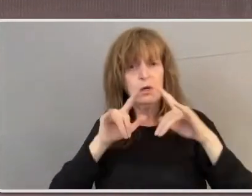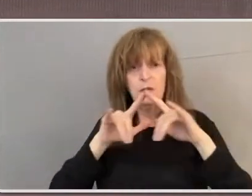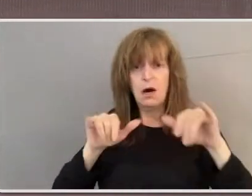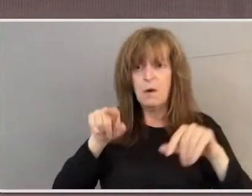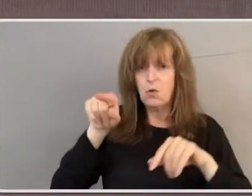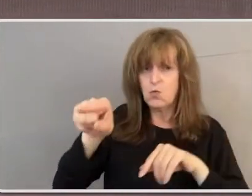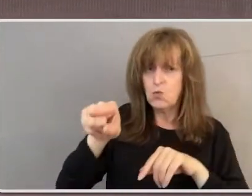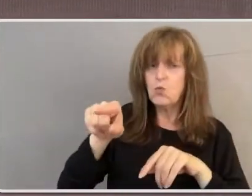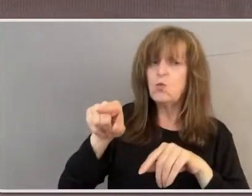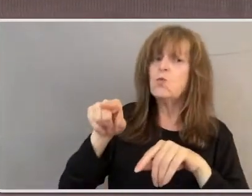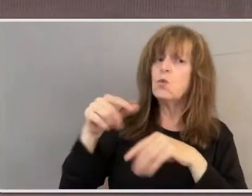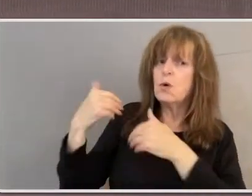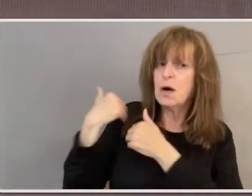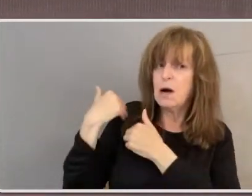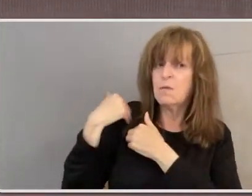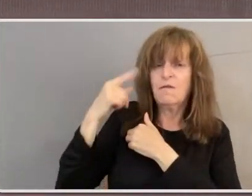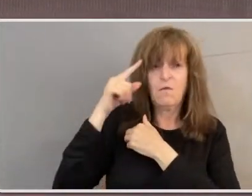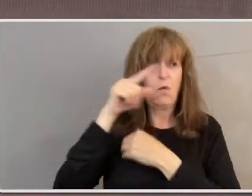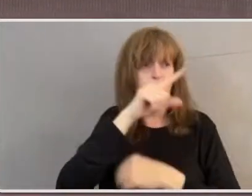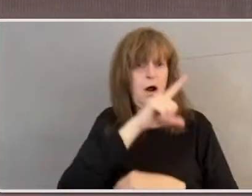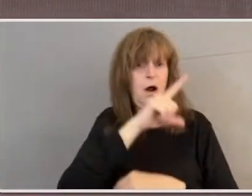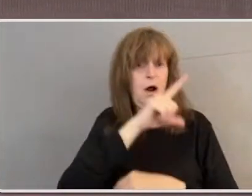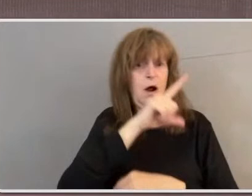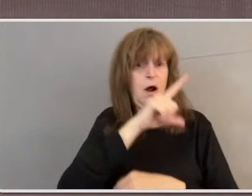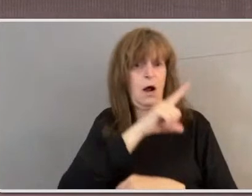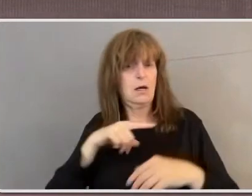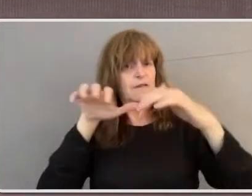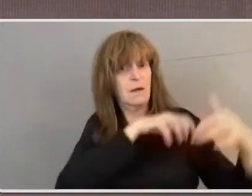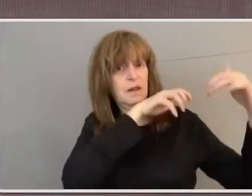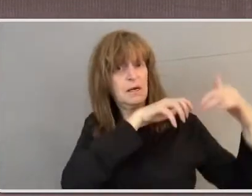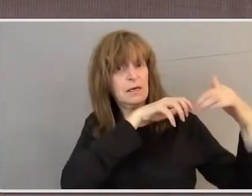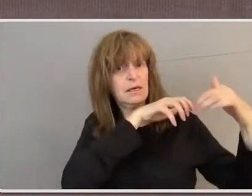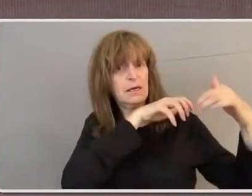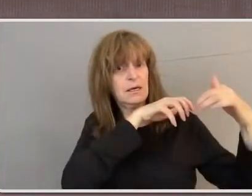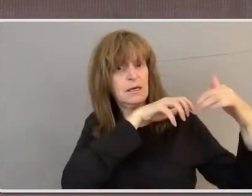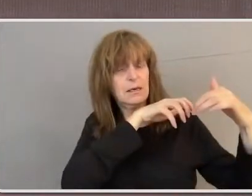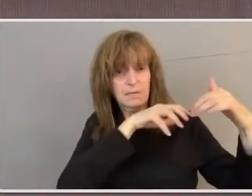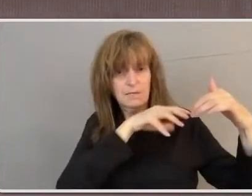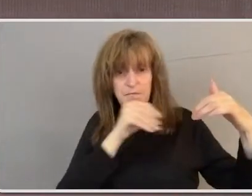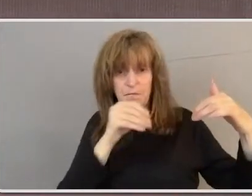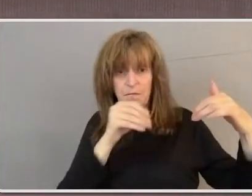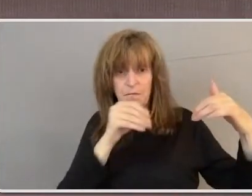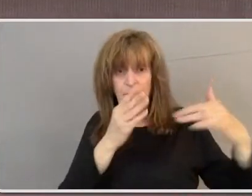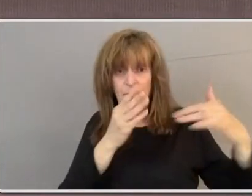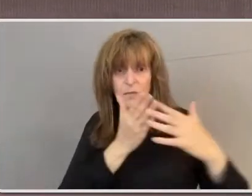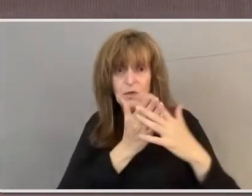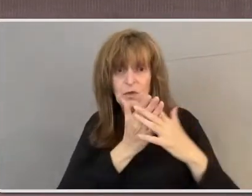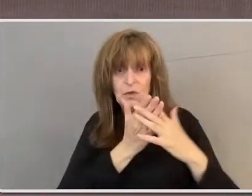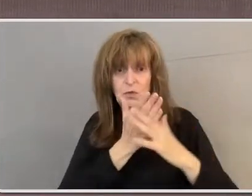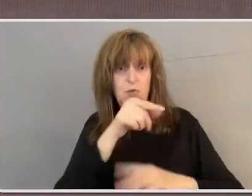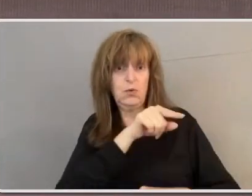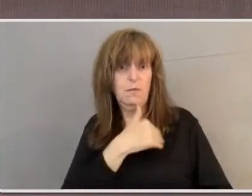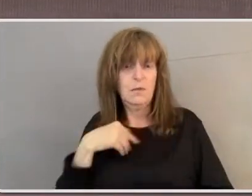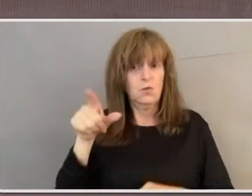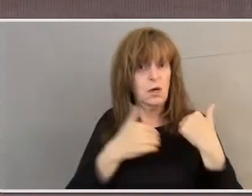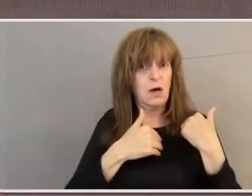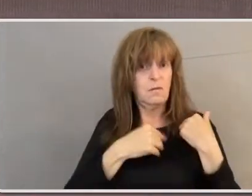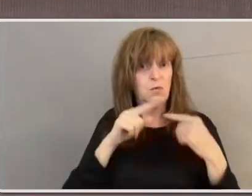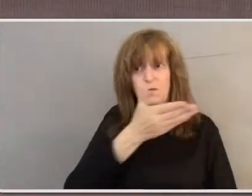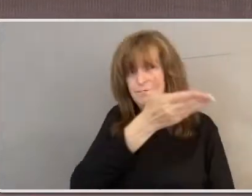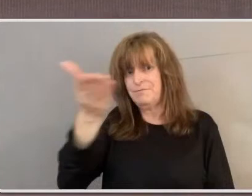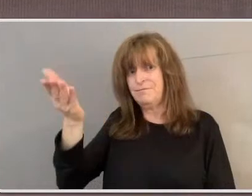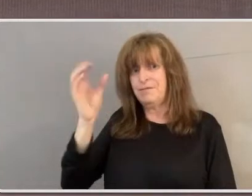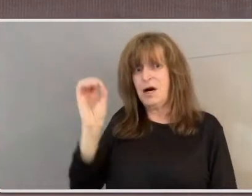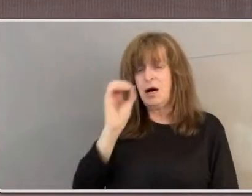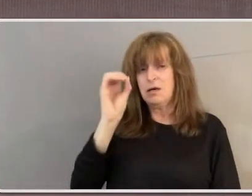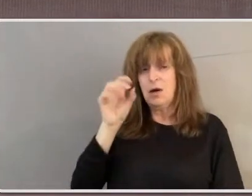members to the people of this province. It is now up to you to earn their trust